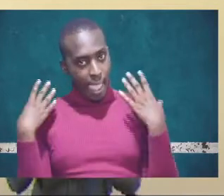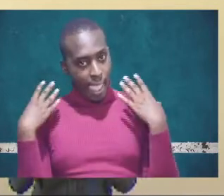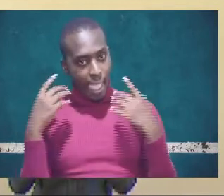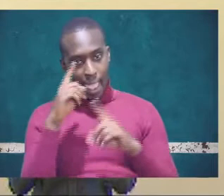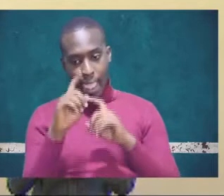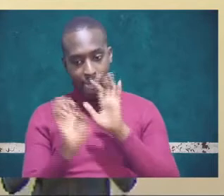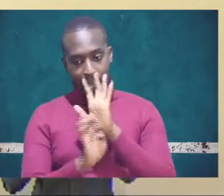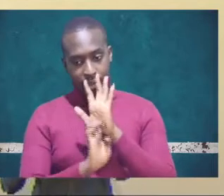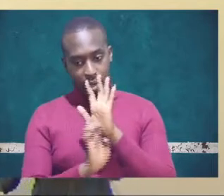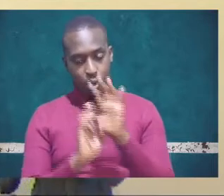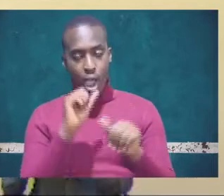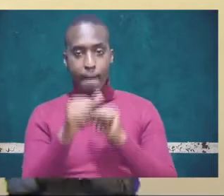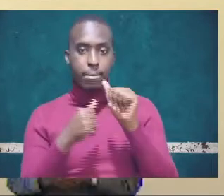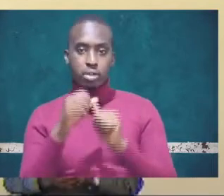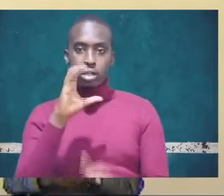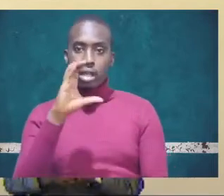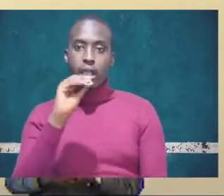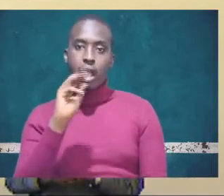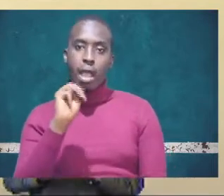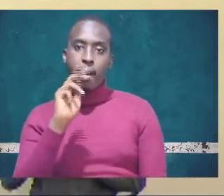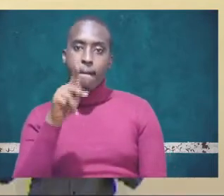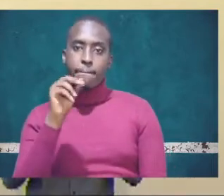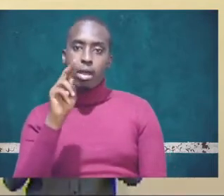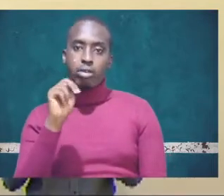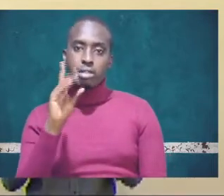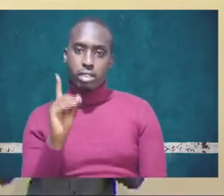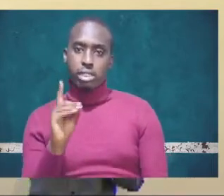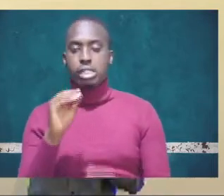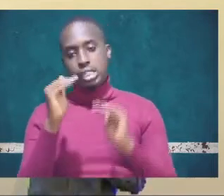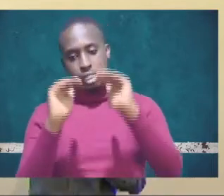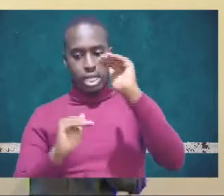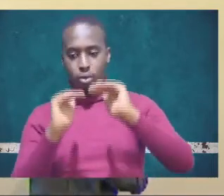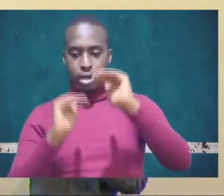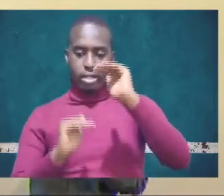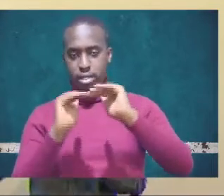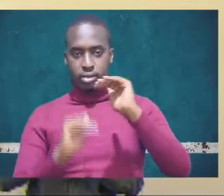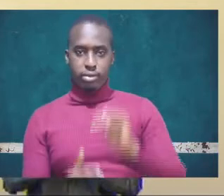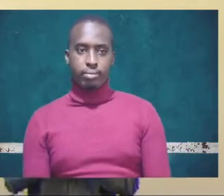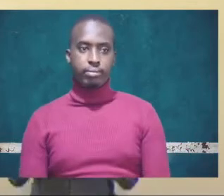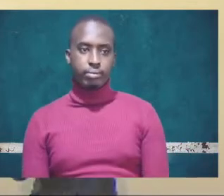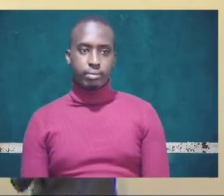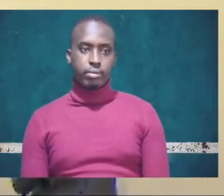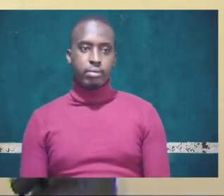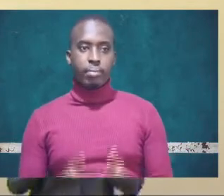about the compound inequalities. Let me clean these parts.